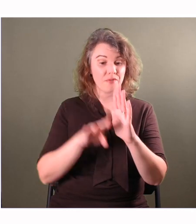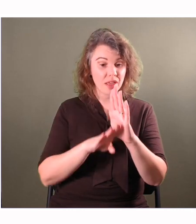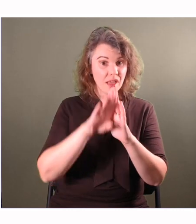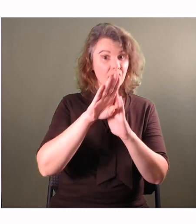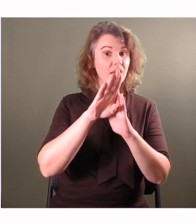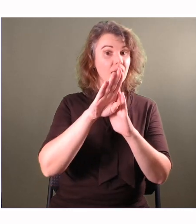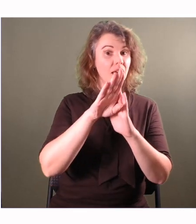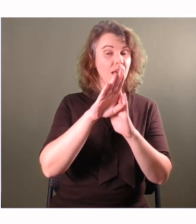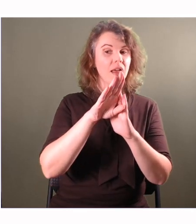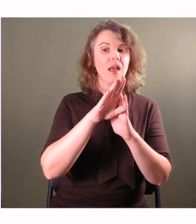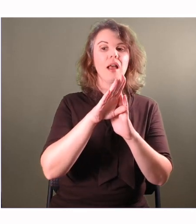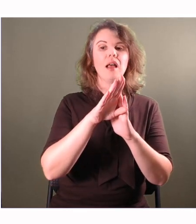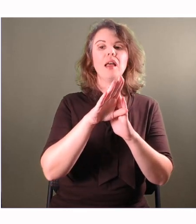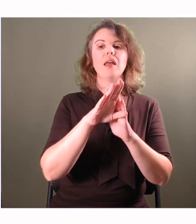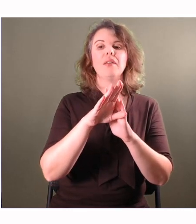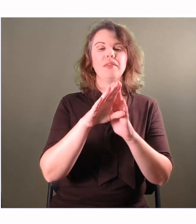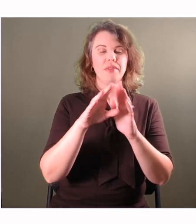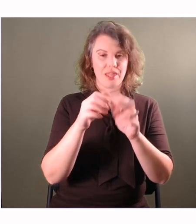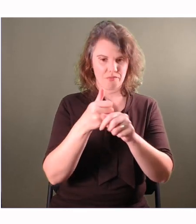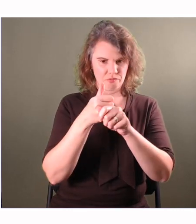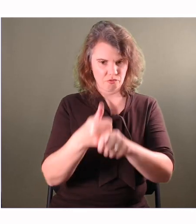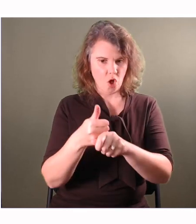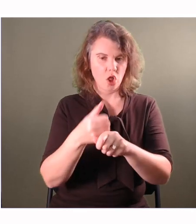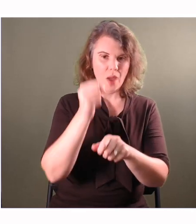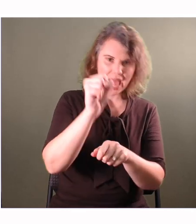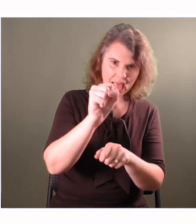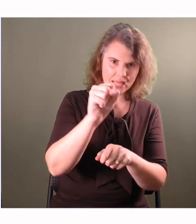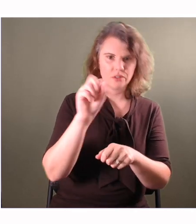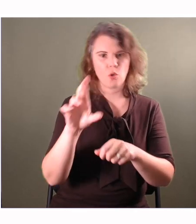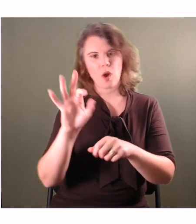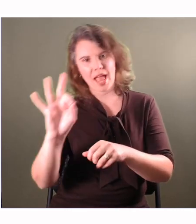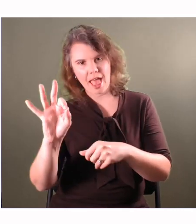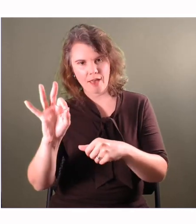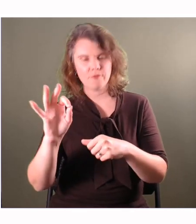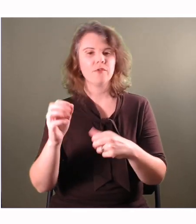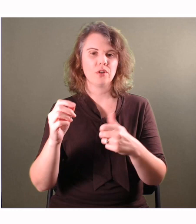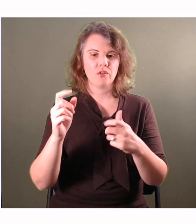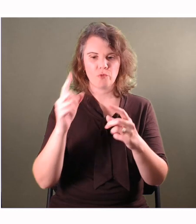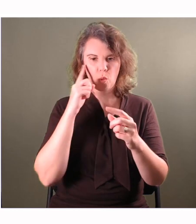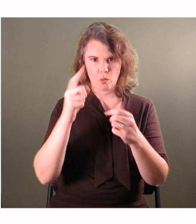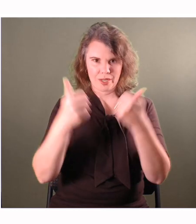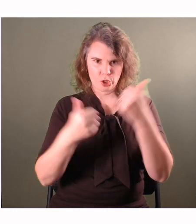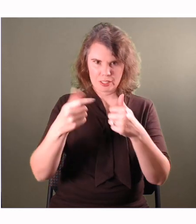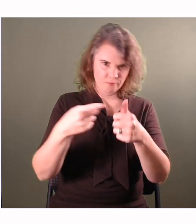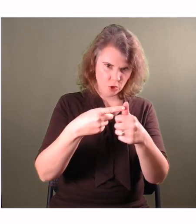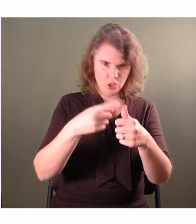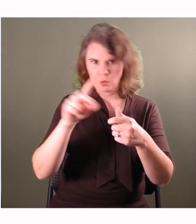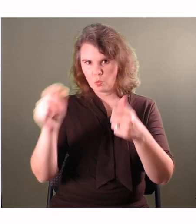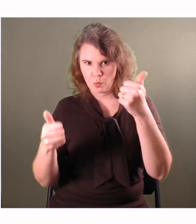if the tone's rising, like that, or S is an onset and F is a coda if the tone is falling.